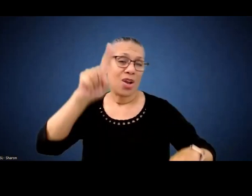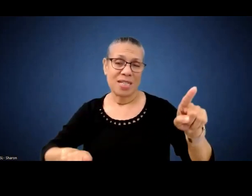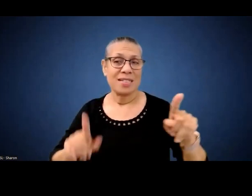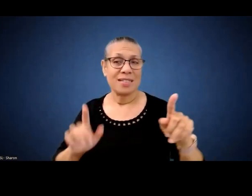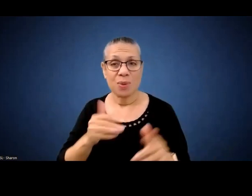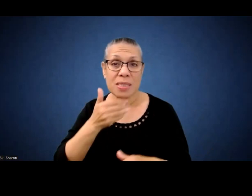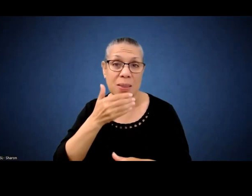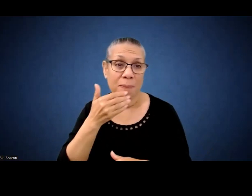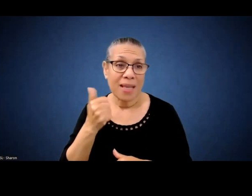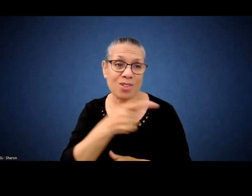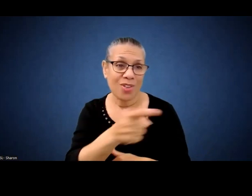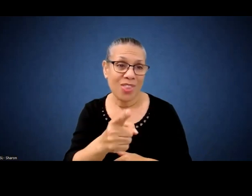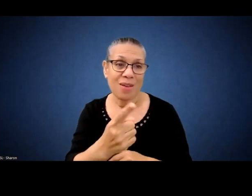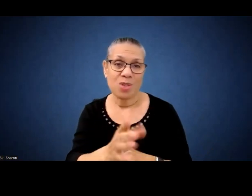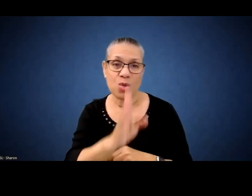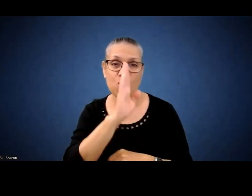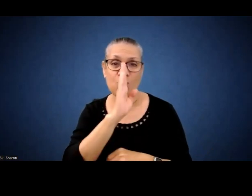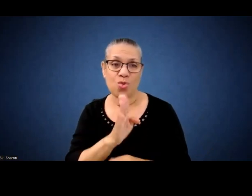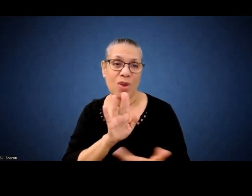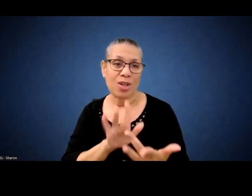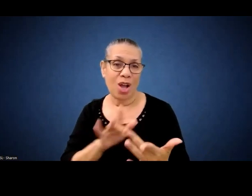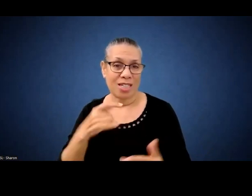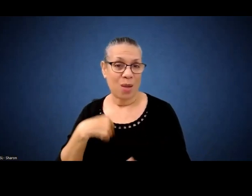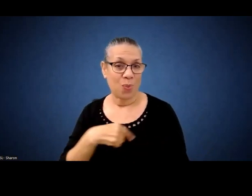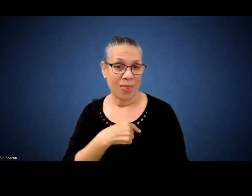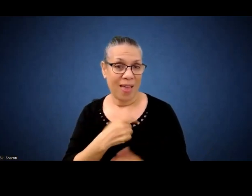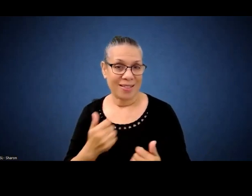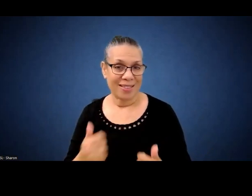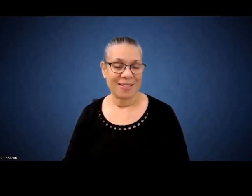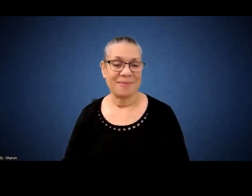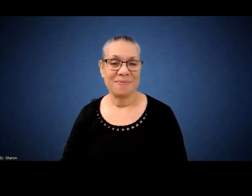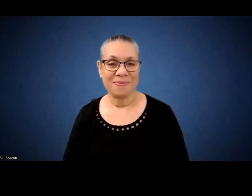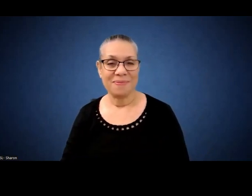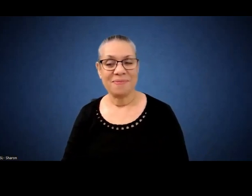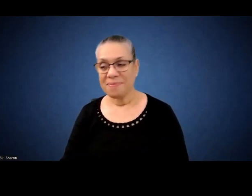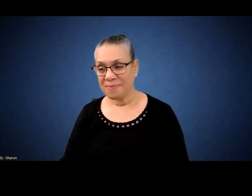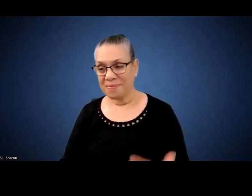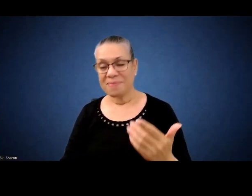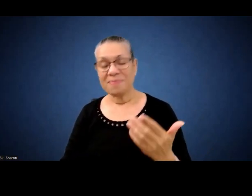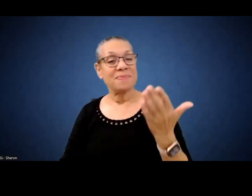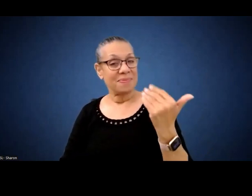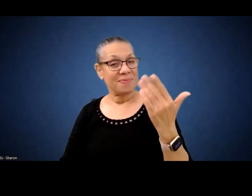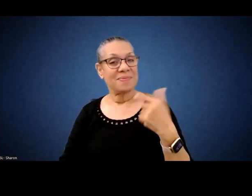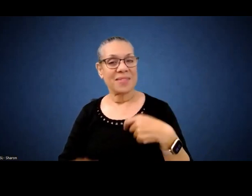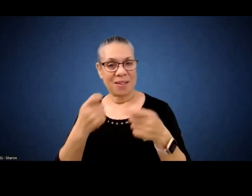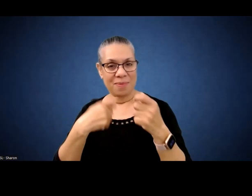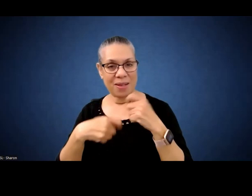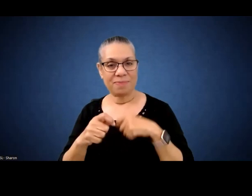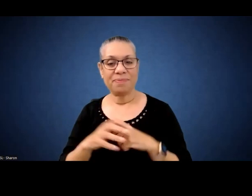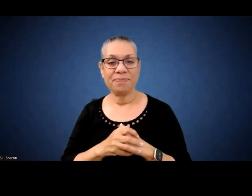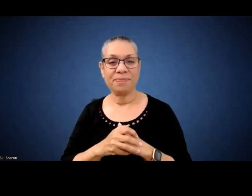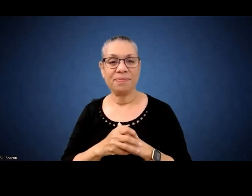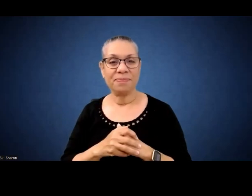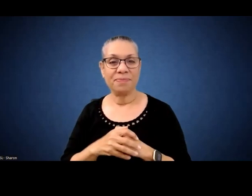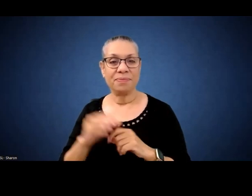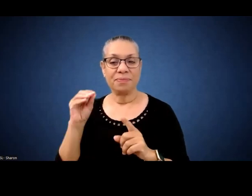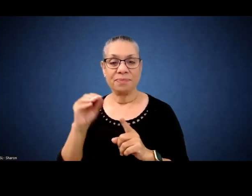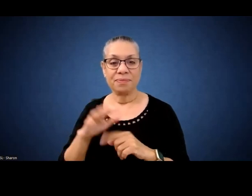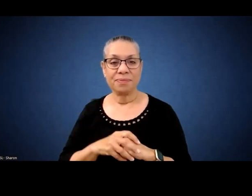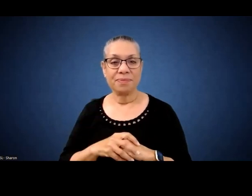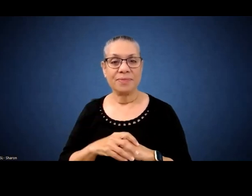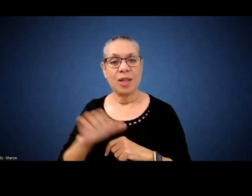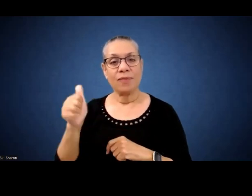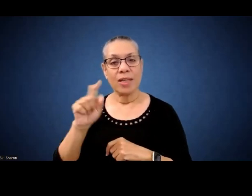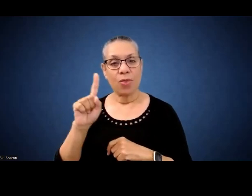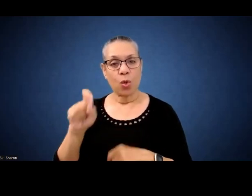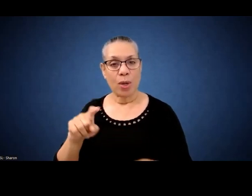interests and availability. Okay. I see another one, a question. If an individual already